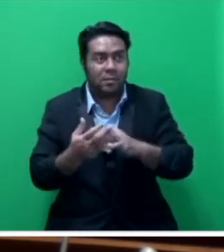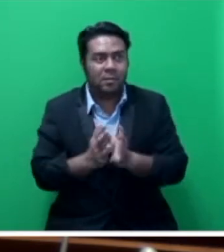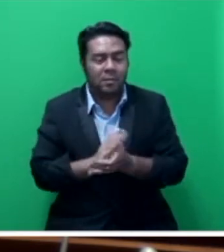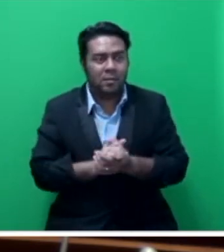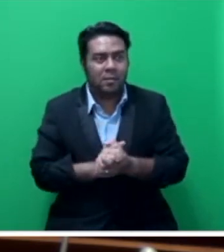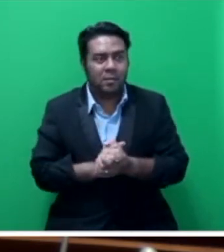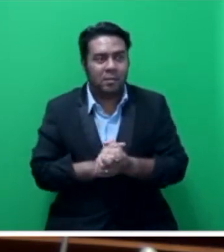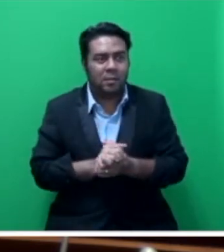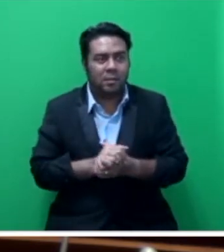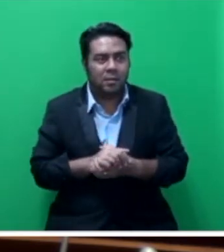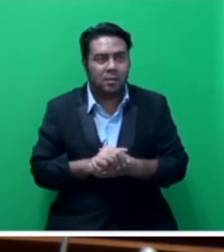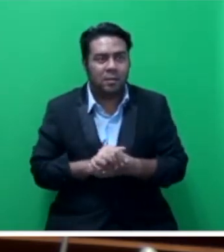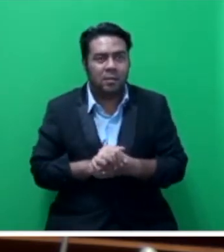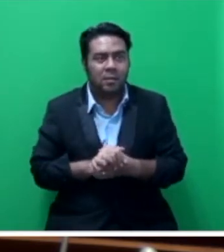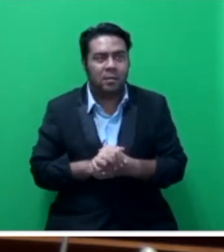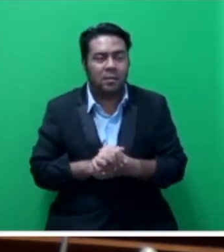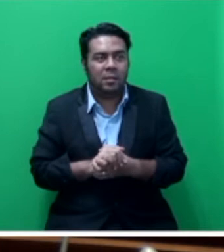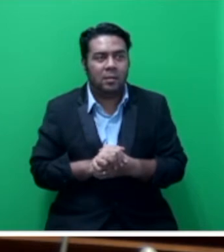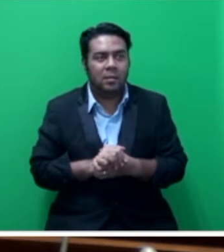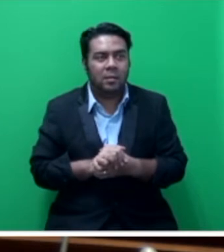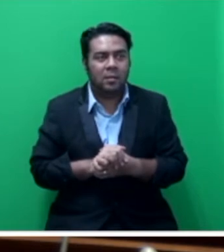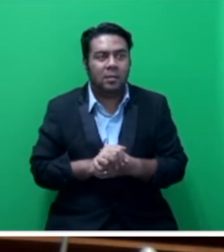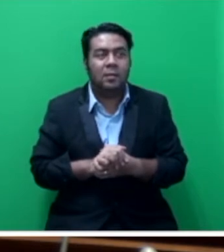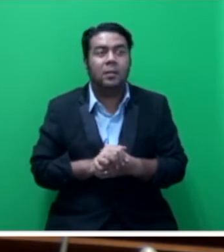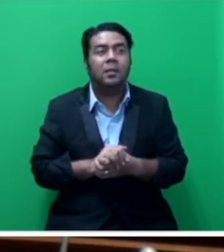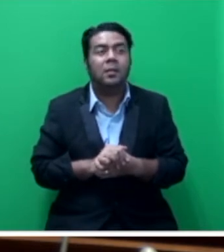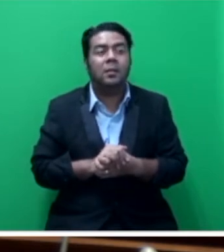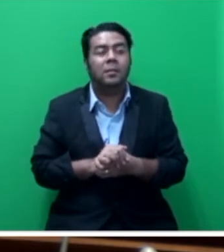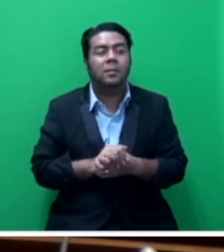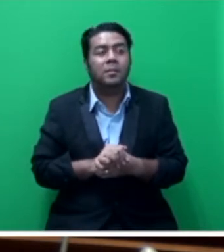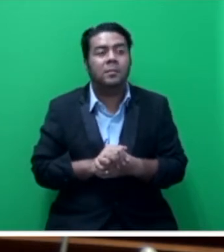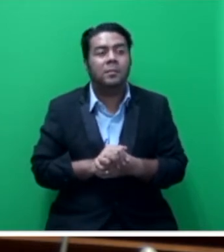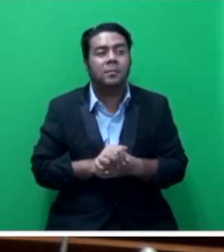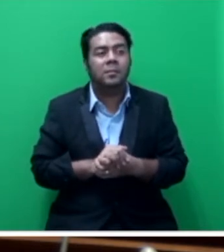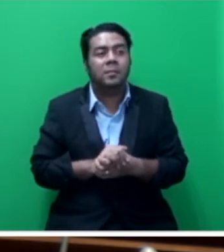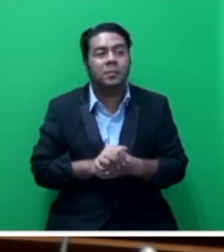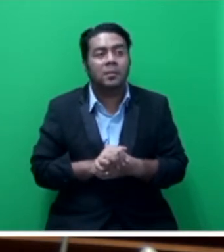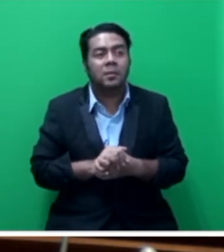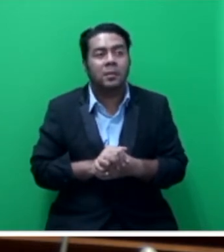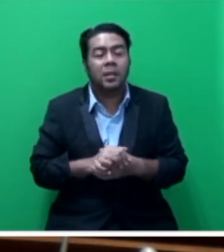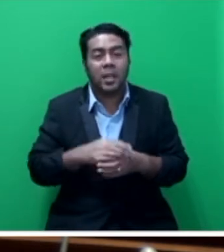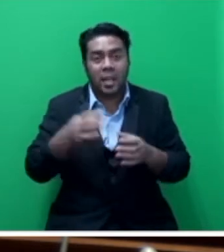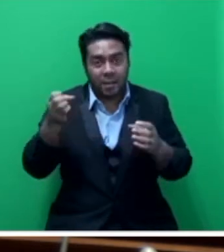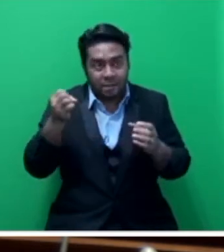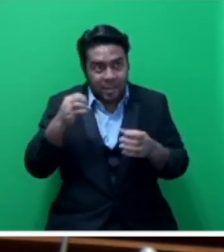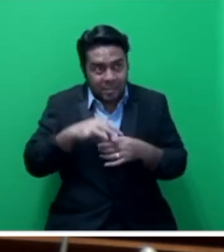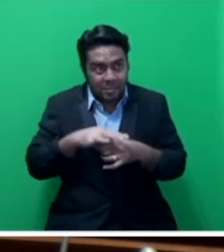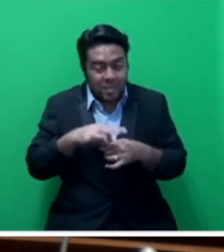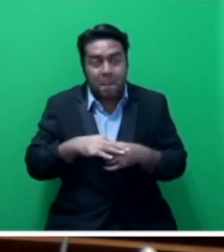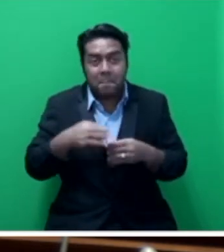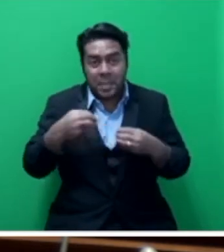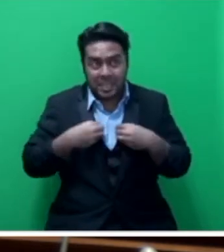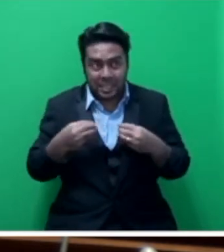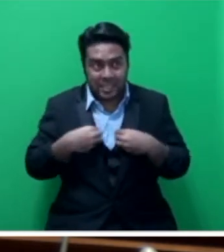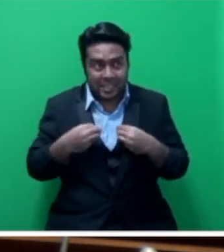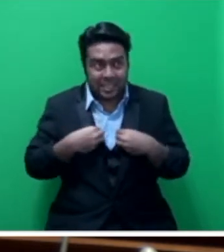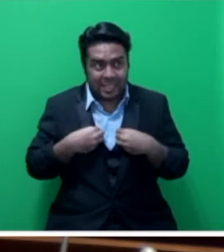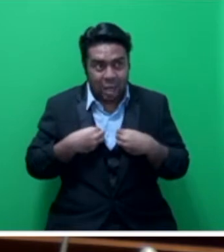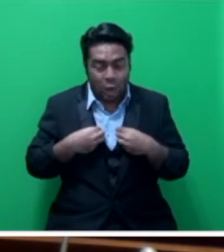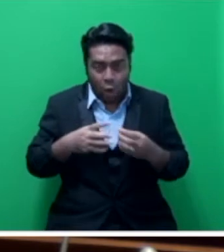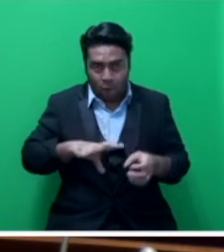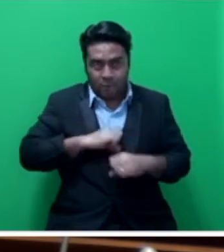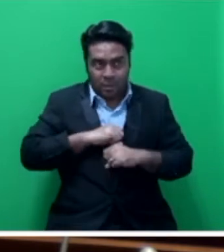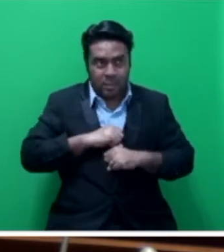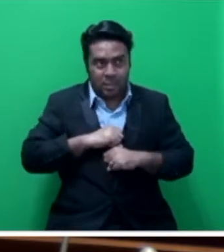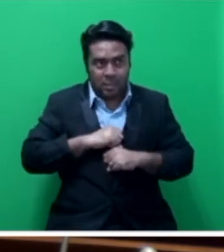shared. To boost economic activity, Mr. Speaker, sir, investments and business confidence, we've